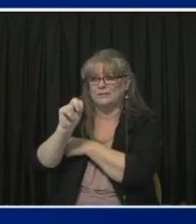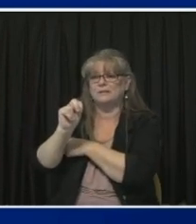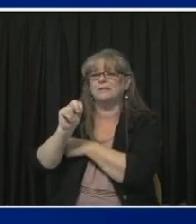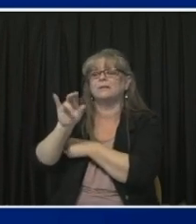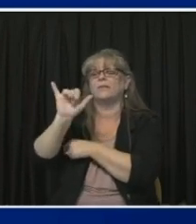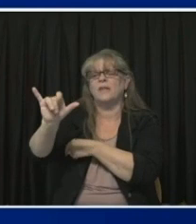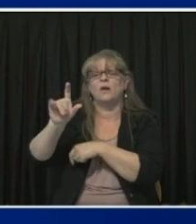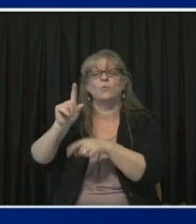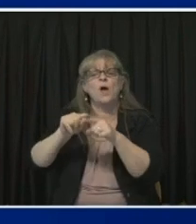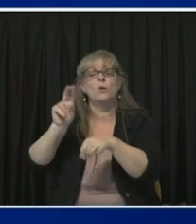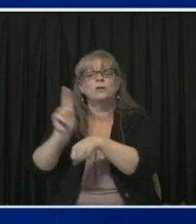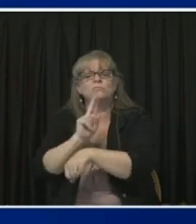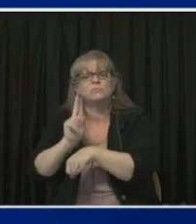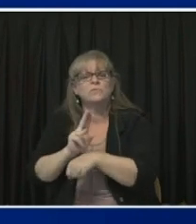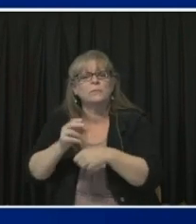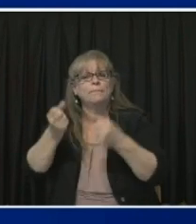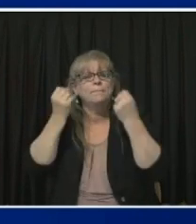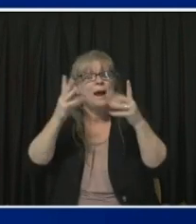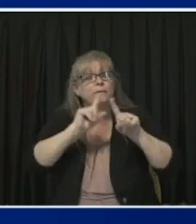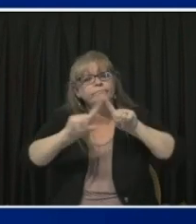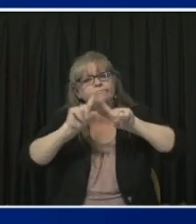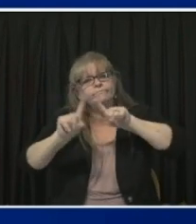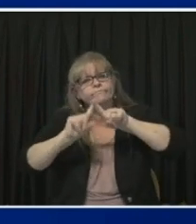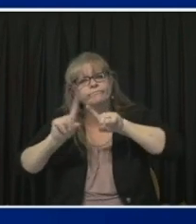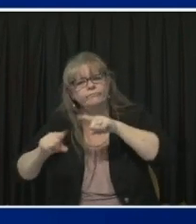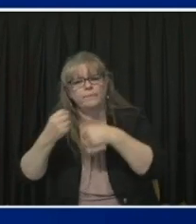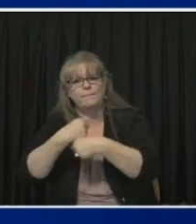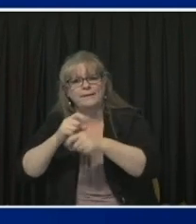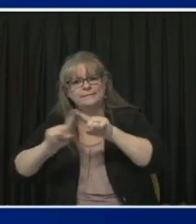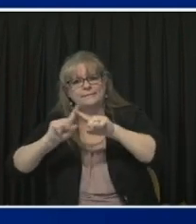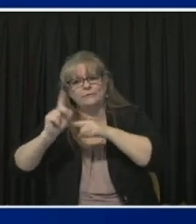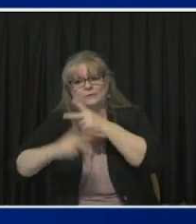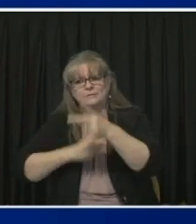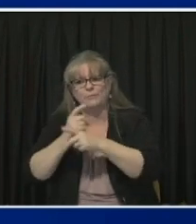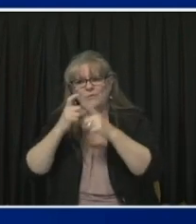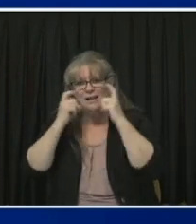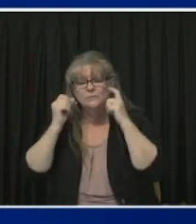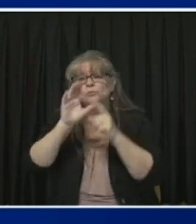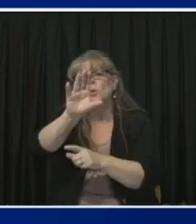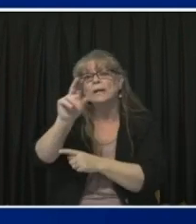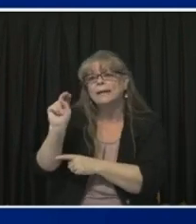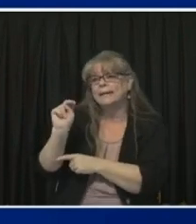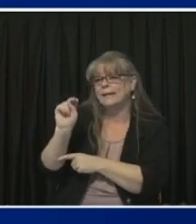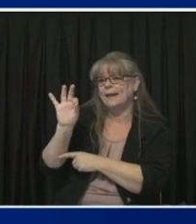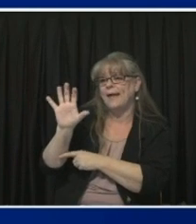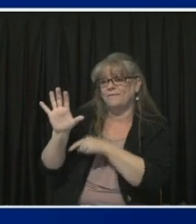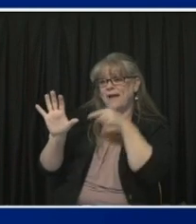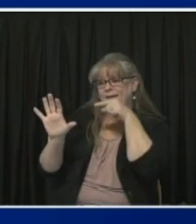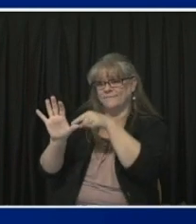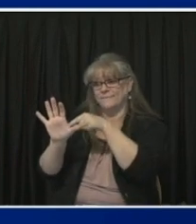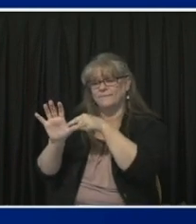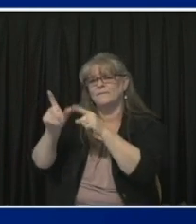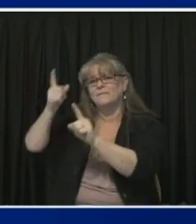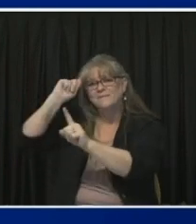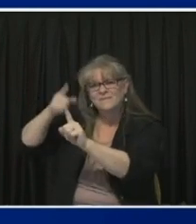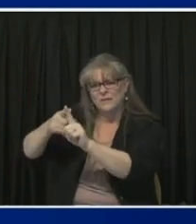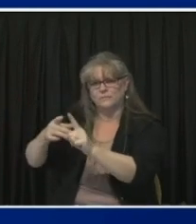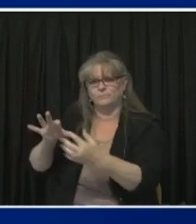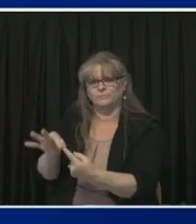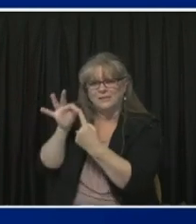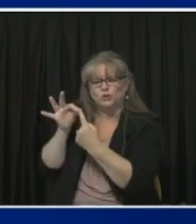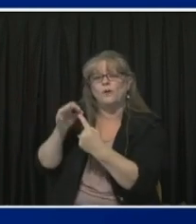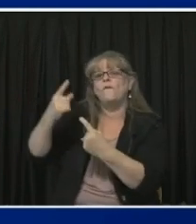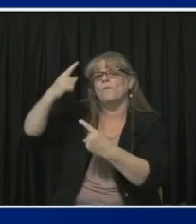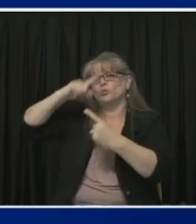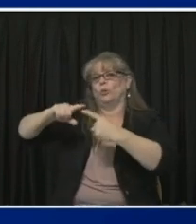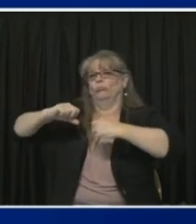making masks. But the N95 masks are the medical grade masks. That's what we want to make sure Laura has. She's not wearing one now because she shouldn't be, but when she's